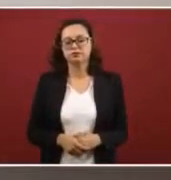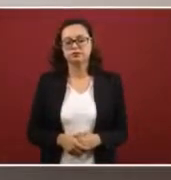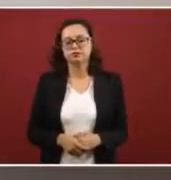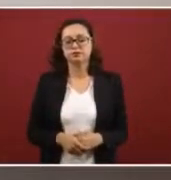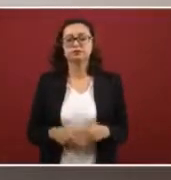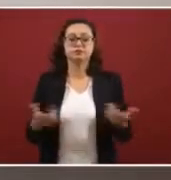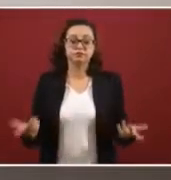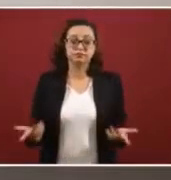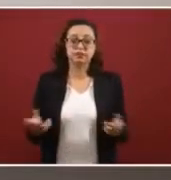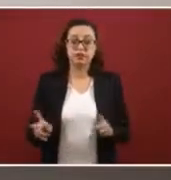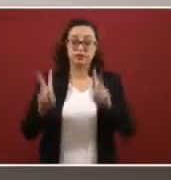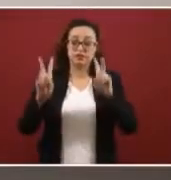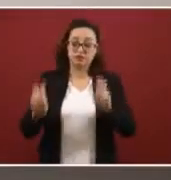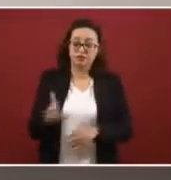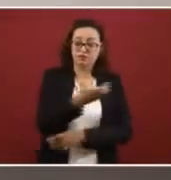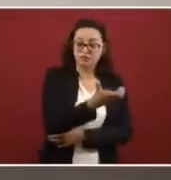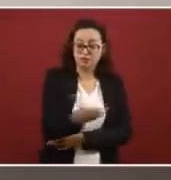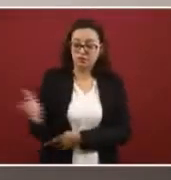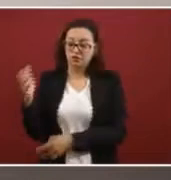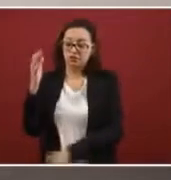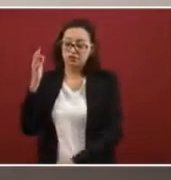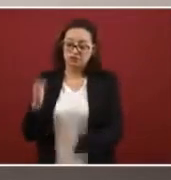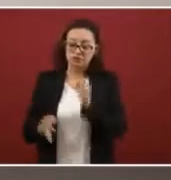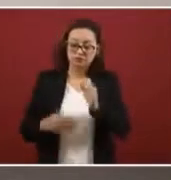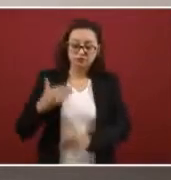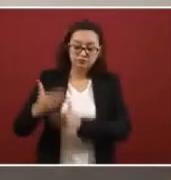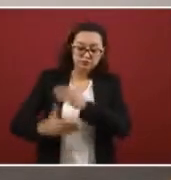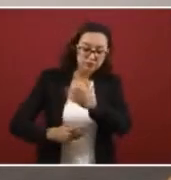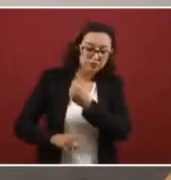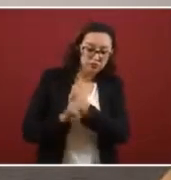requests or applications for